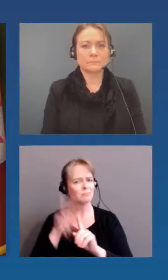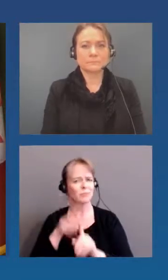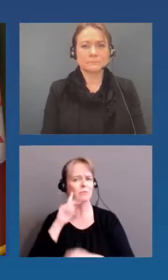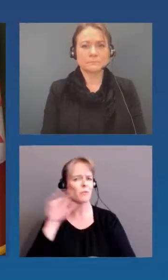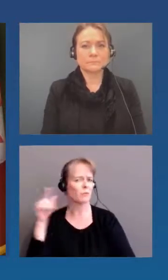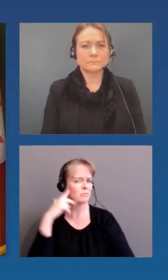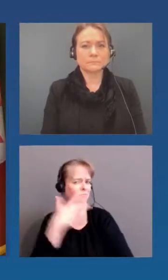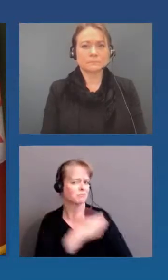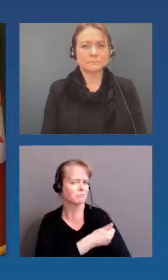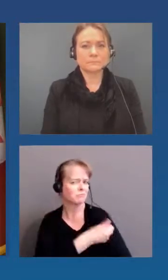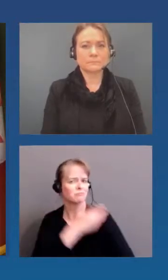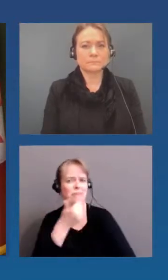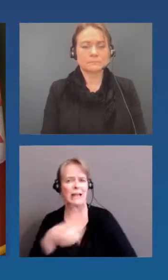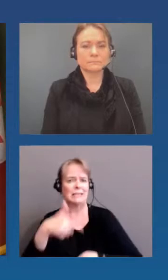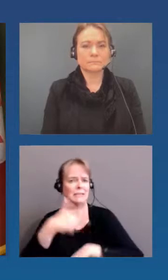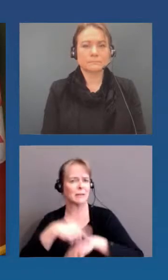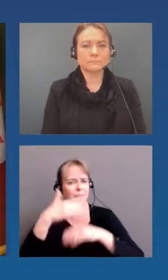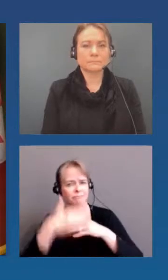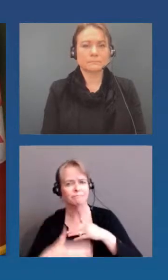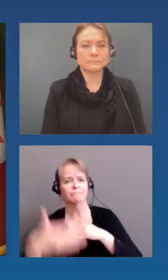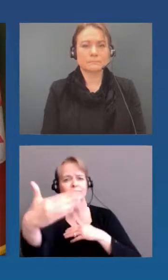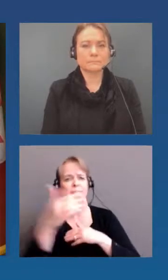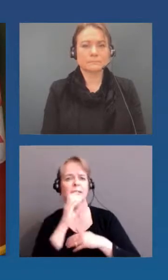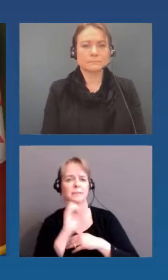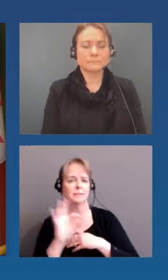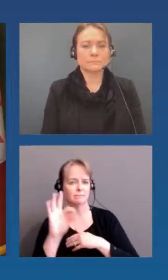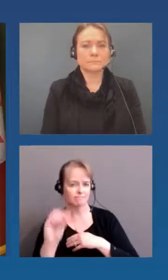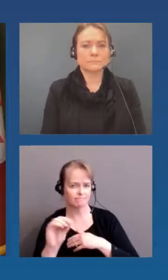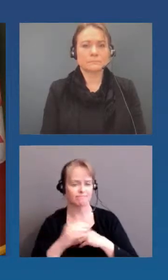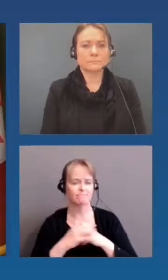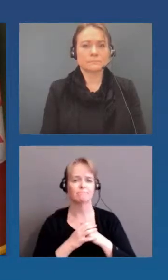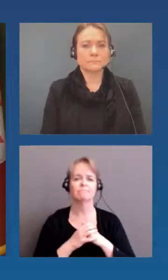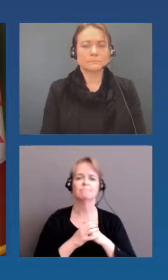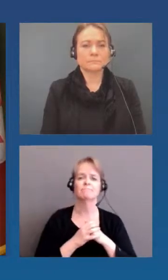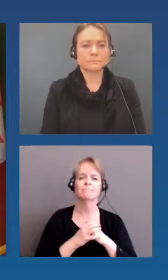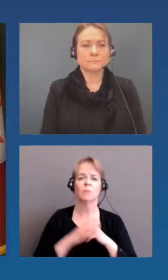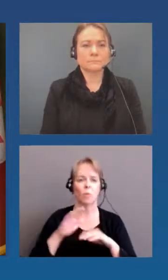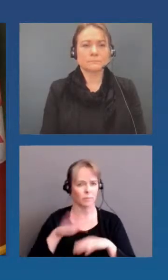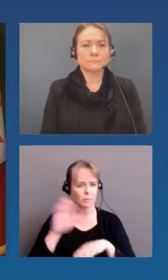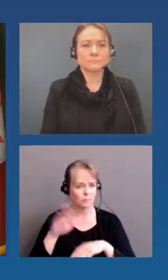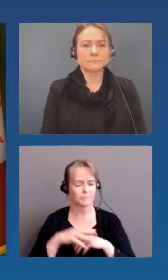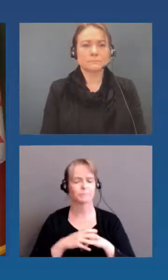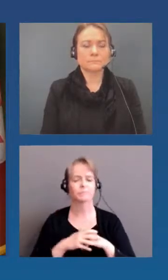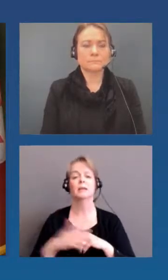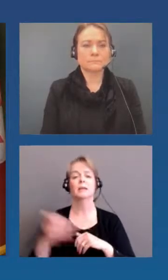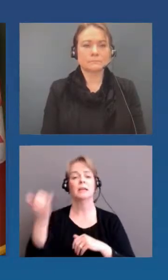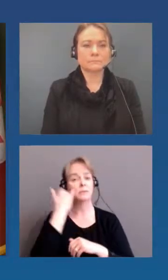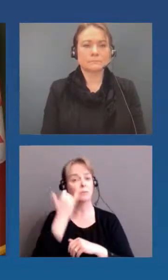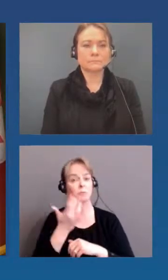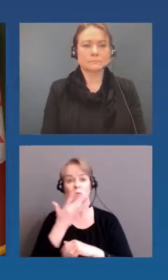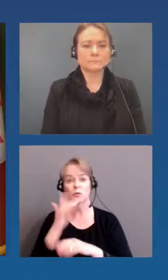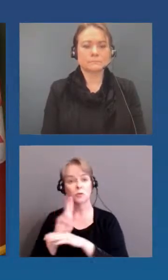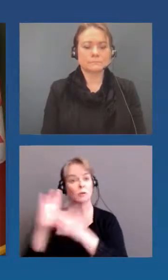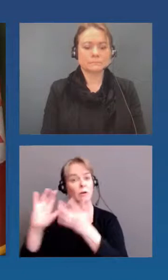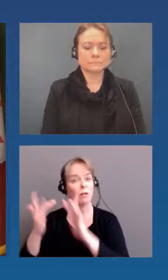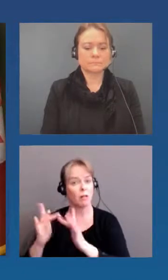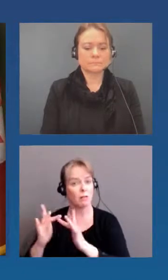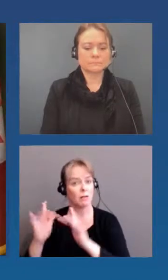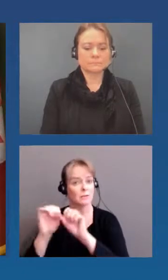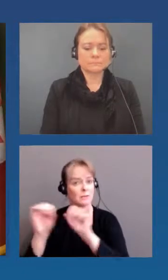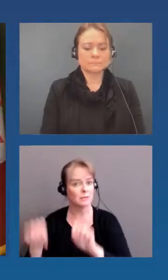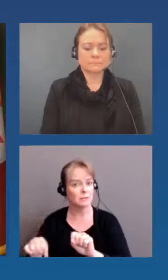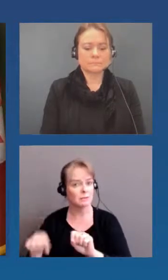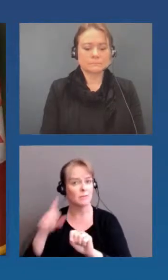one going forward. For those who would prefer to book appointments online, as I mentioned earlier, we expect the